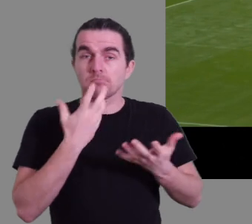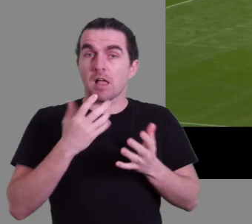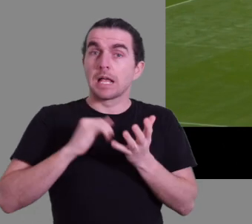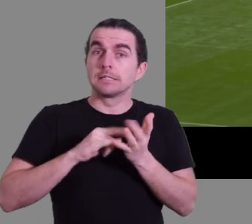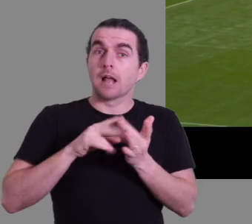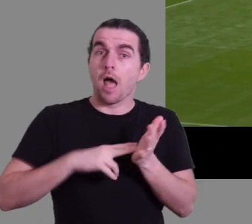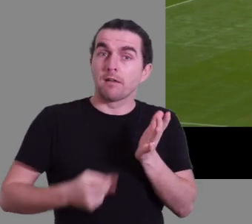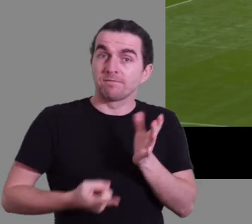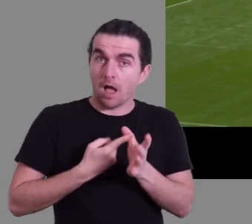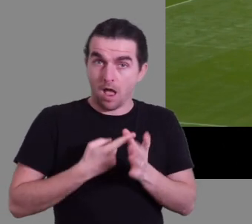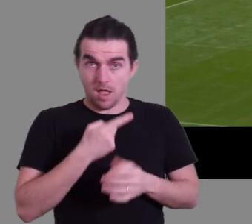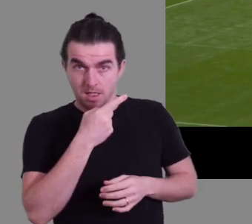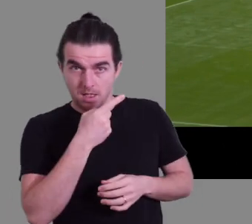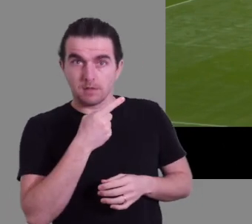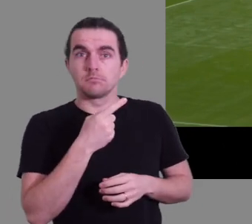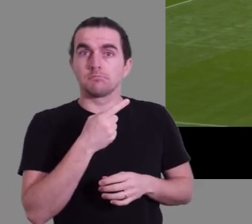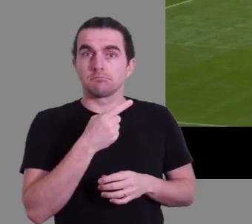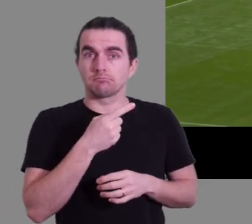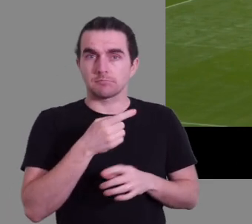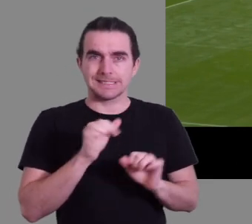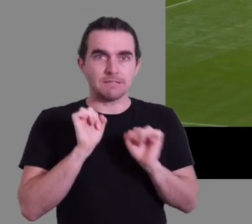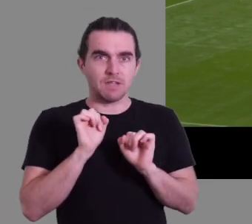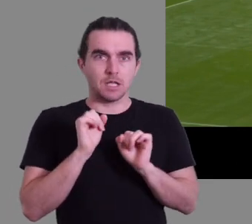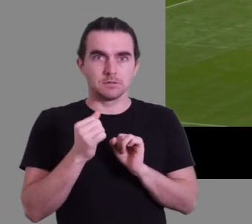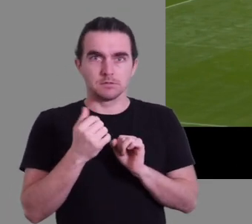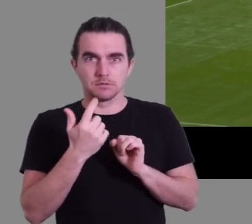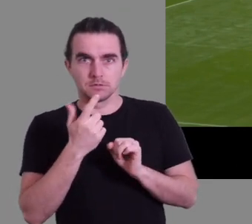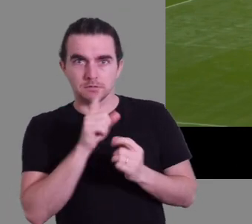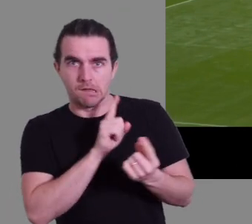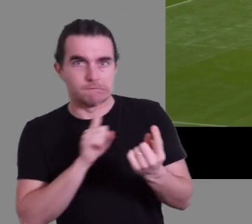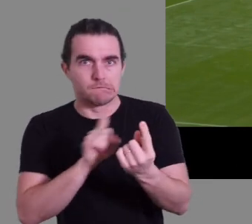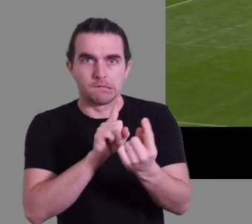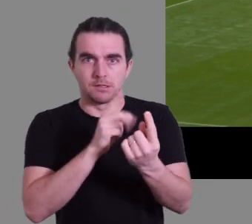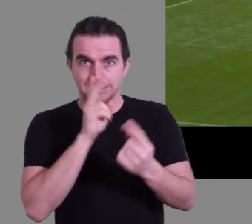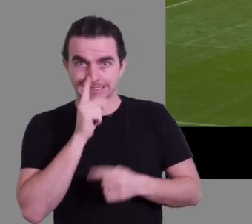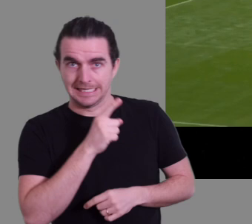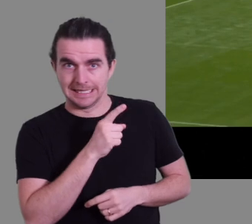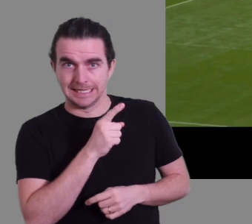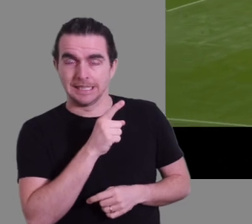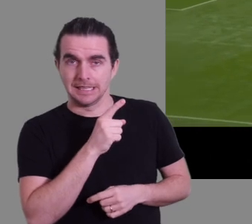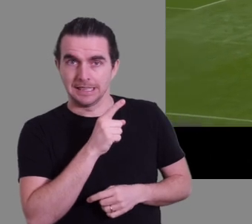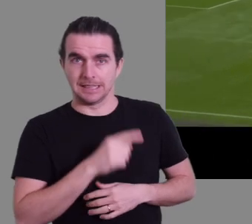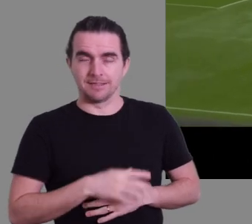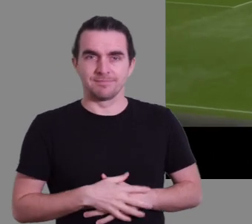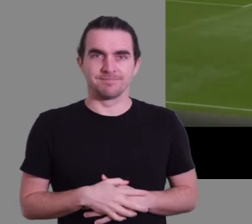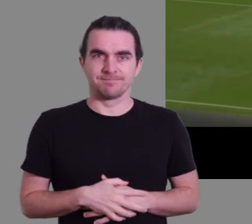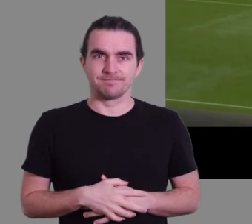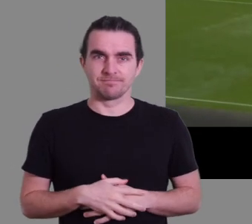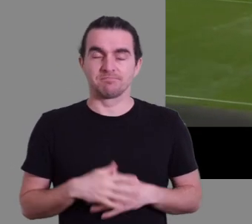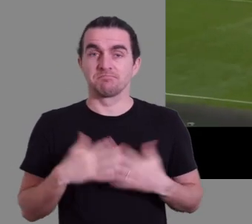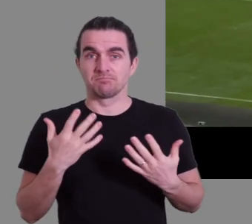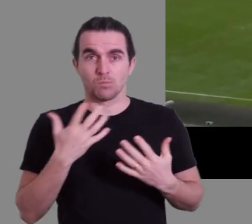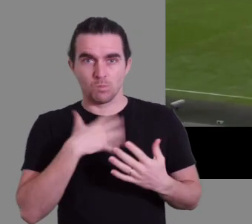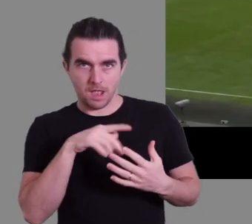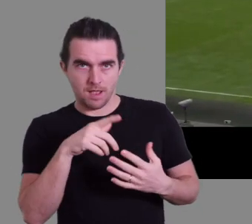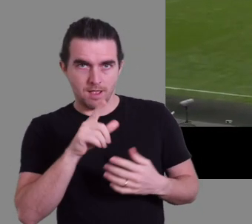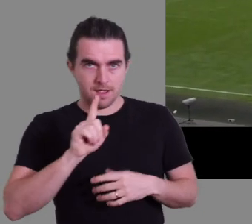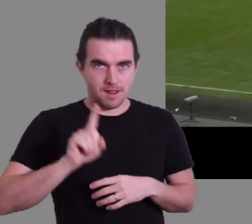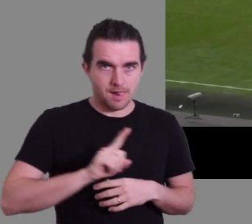So here we've got Silva, who is enticing one of the defenders in to